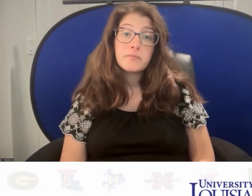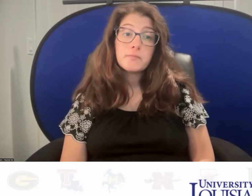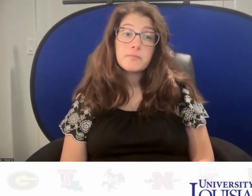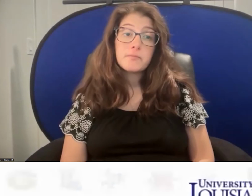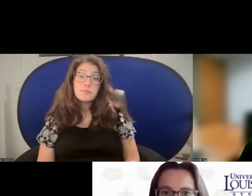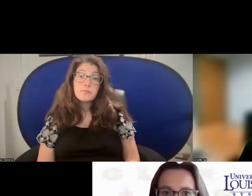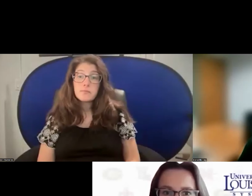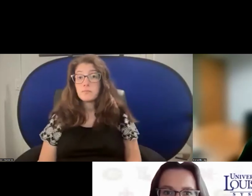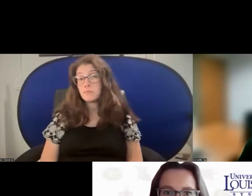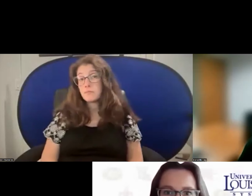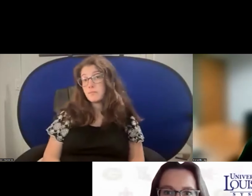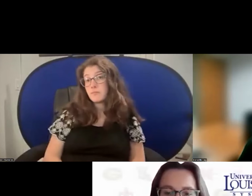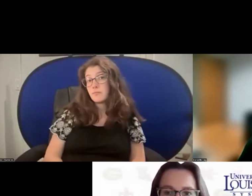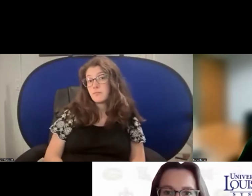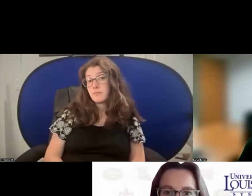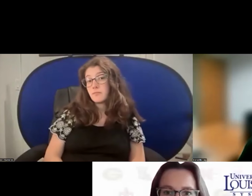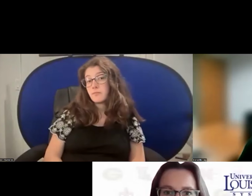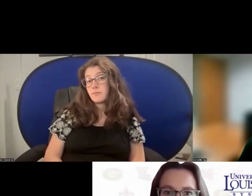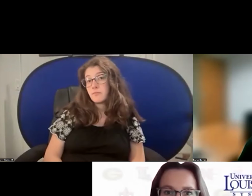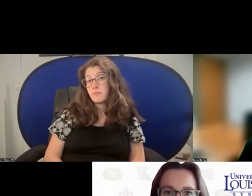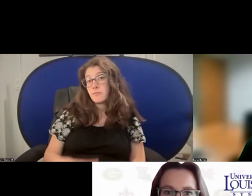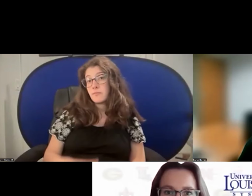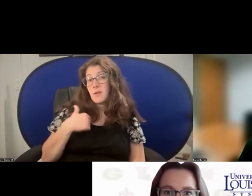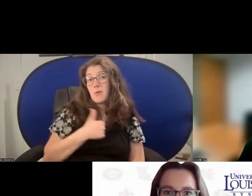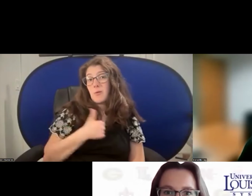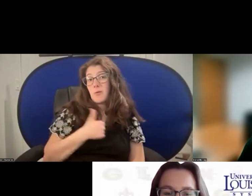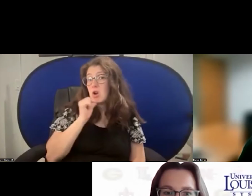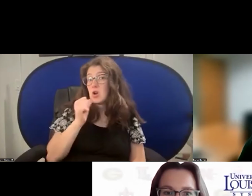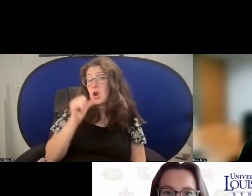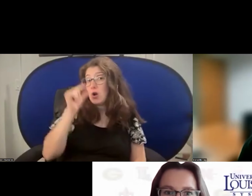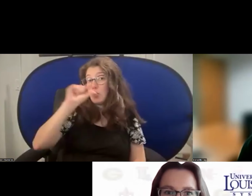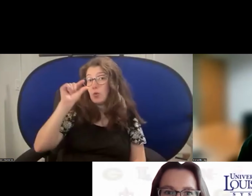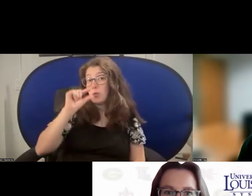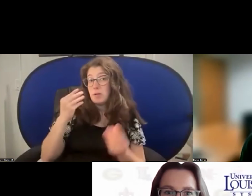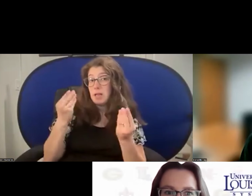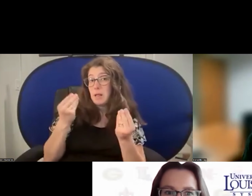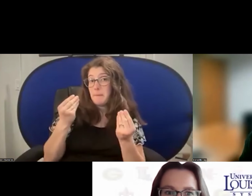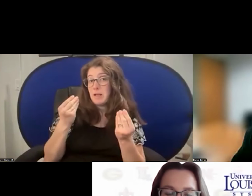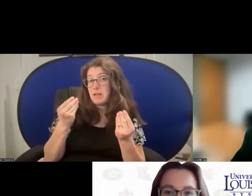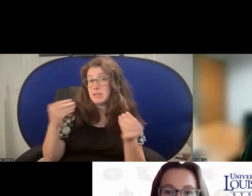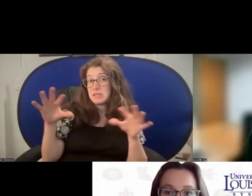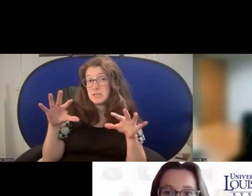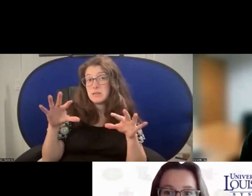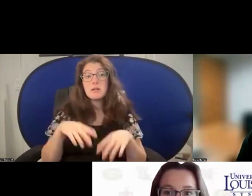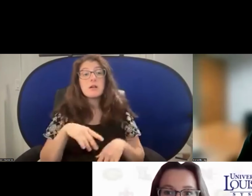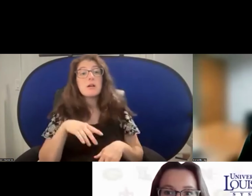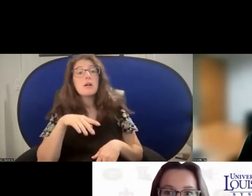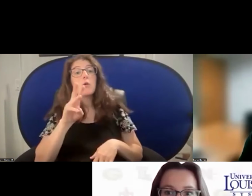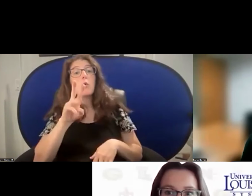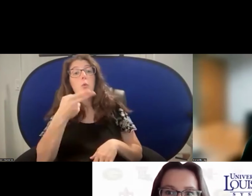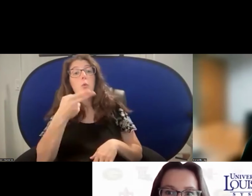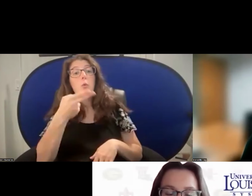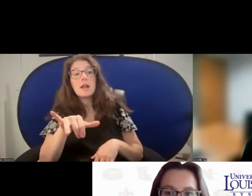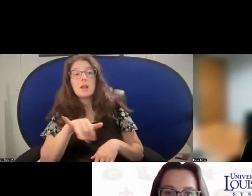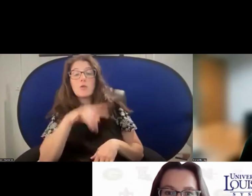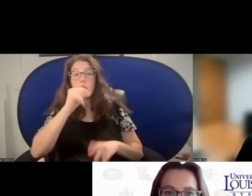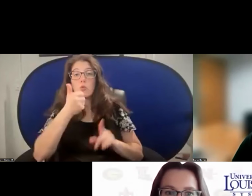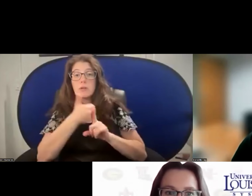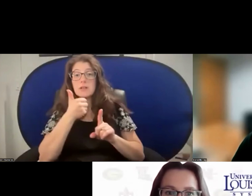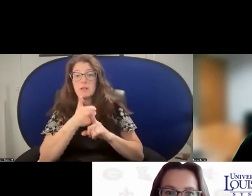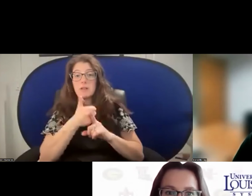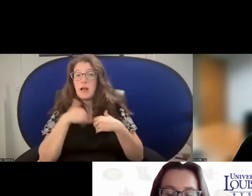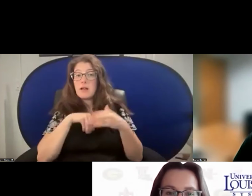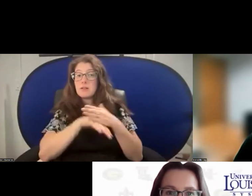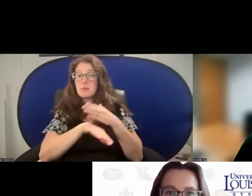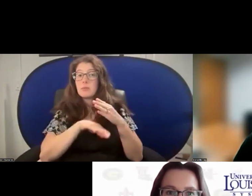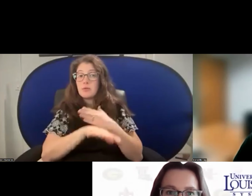We are not a Google campus, so So I'm Google not. does have an accessibility checker built into it, similar